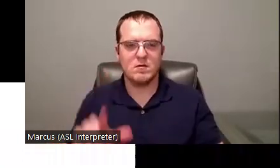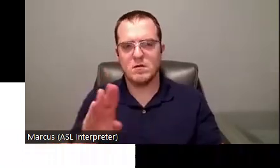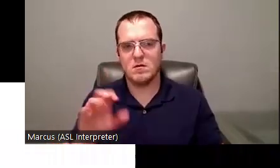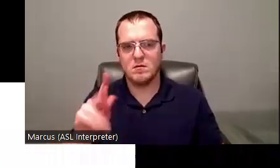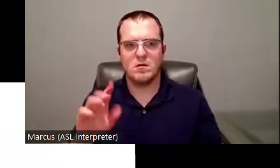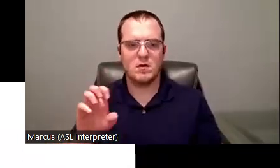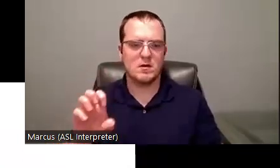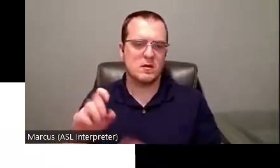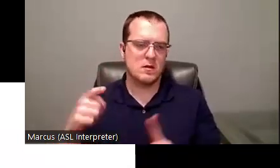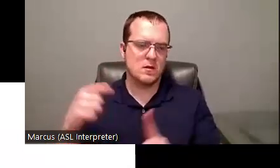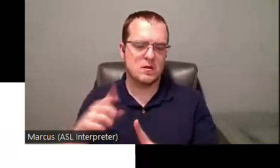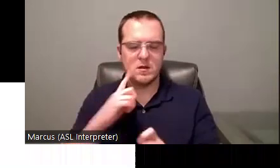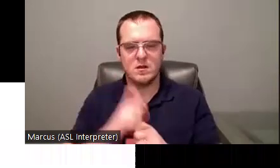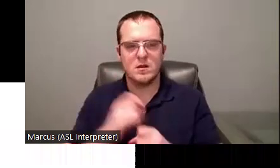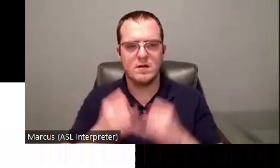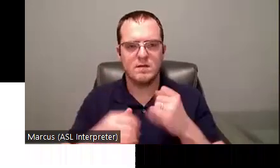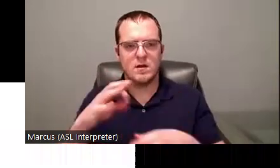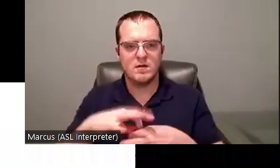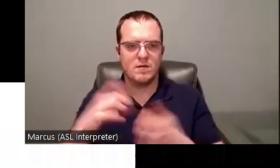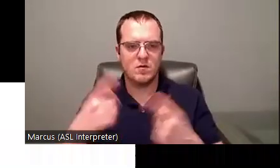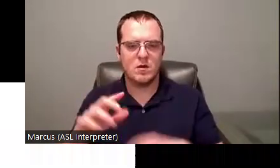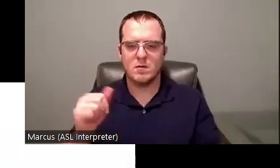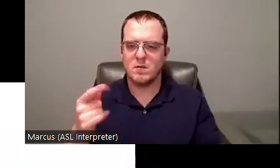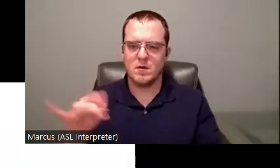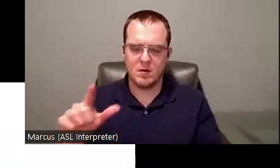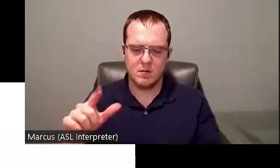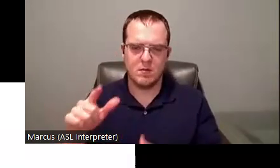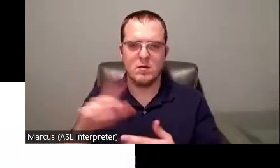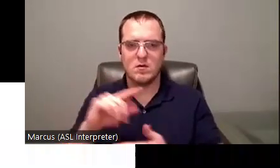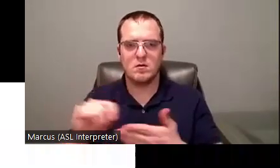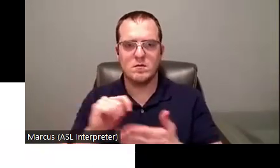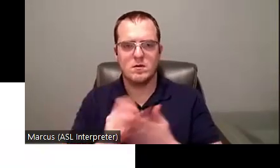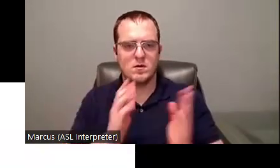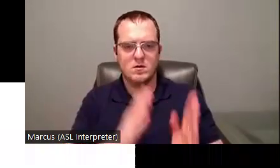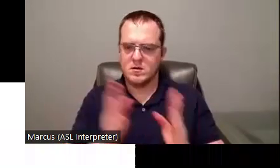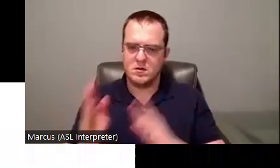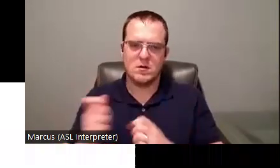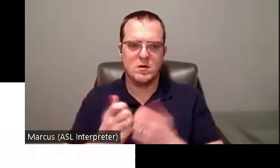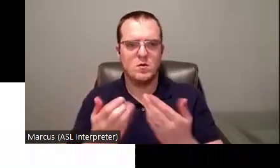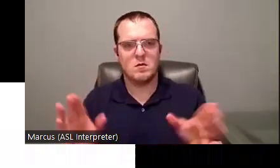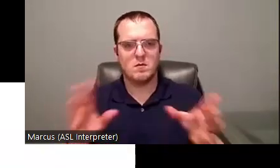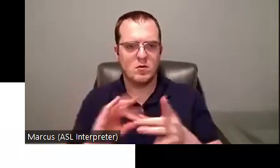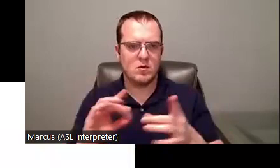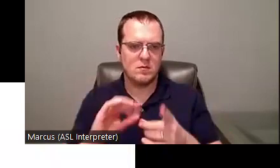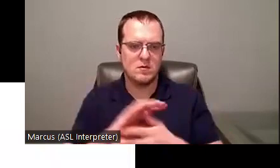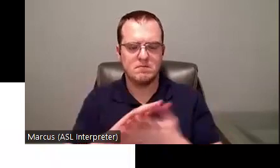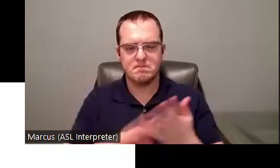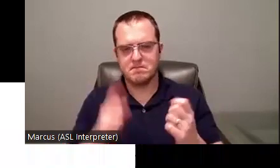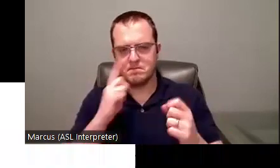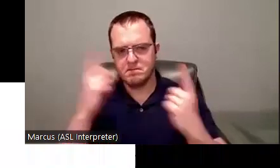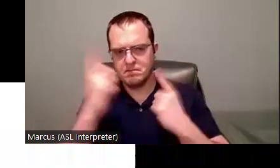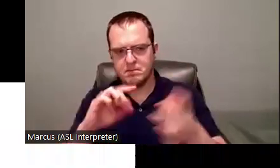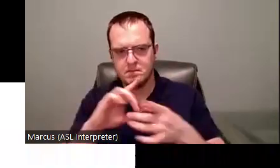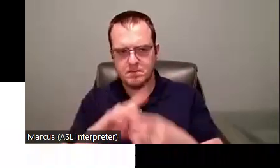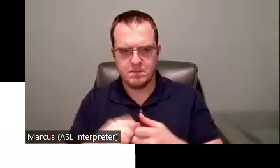March, a final vote may occur in April. The period between the board meetings will allow for public comments to be made and considered. Information